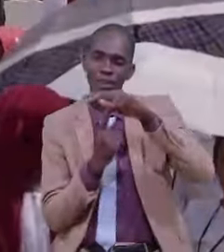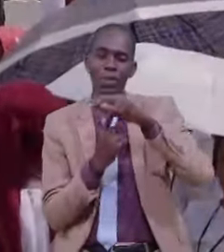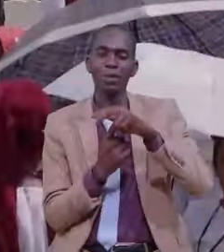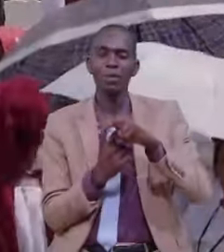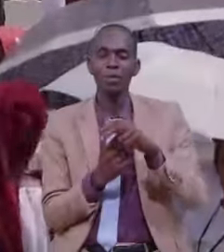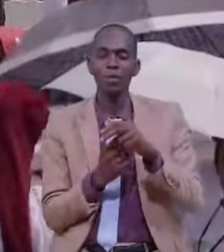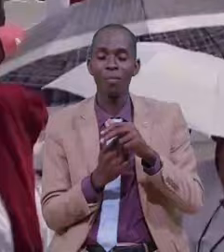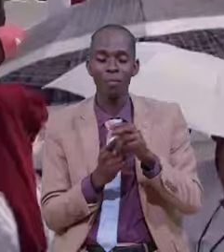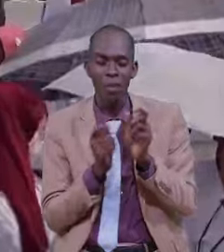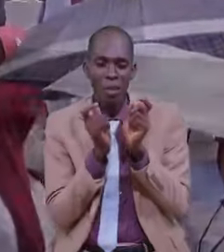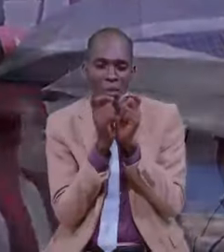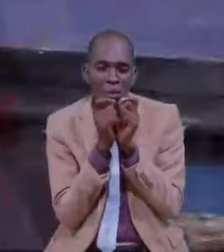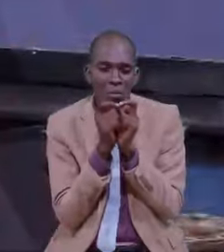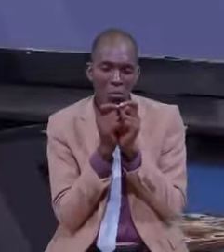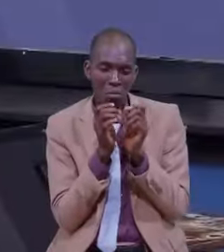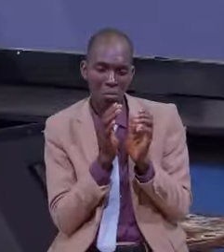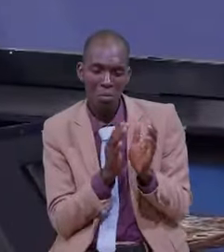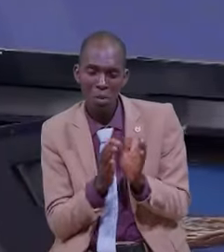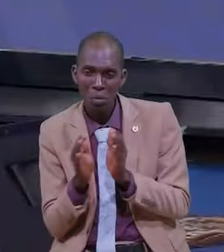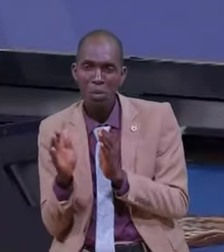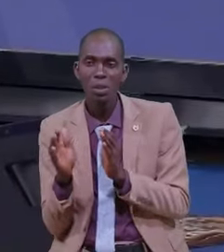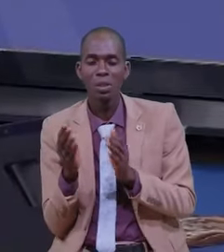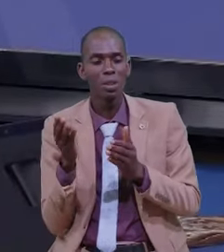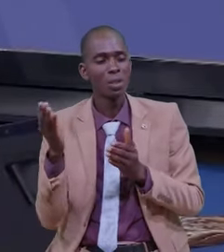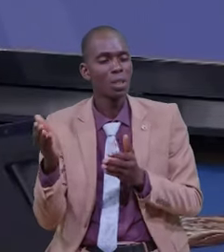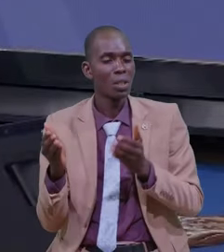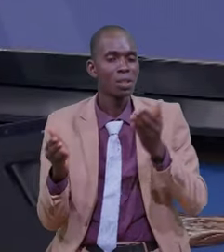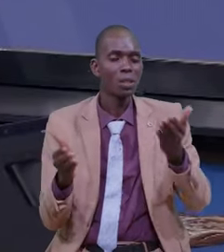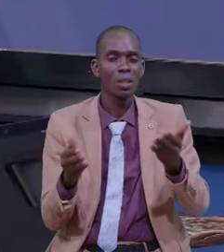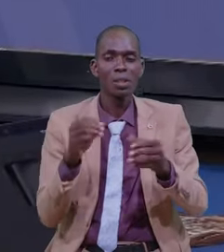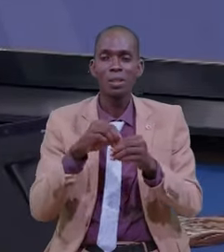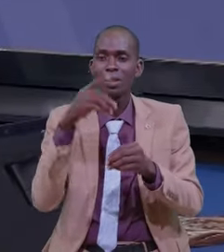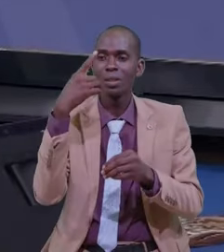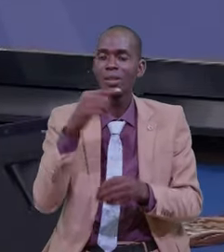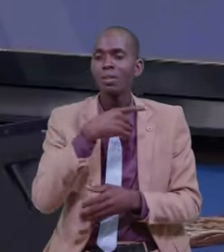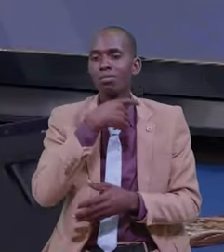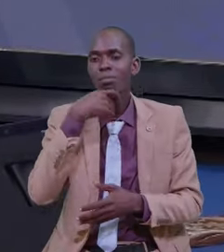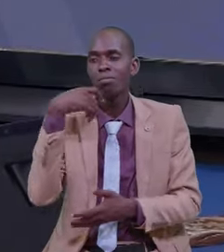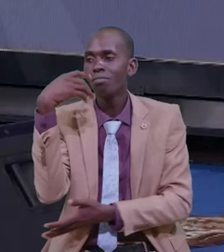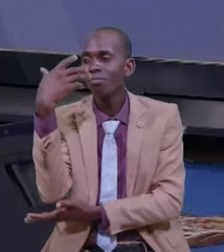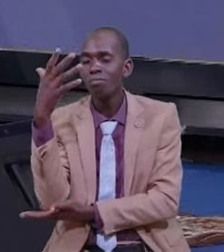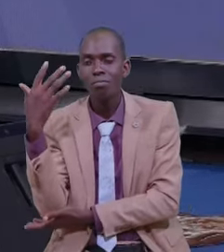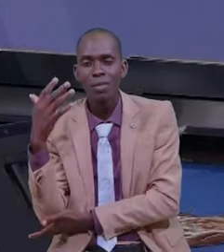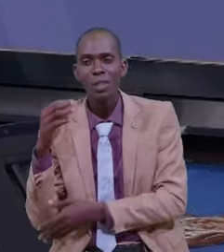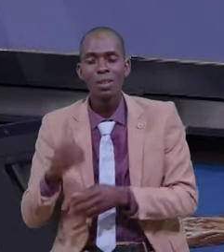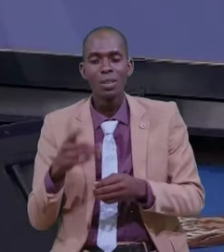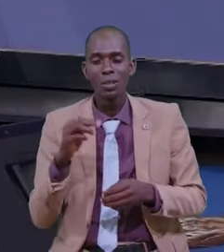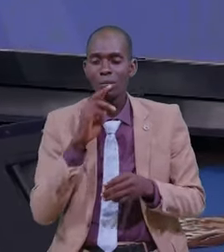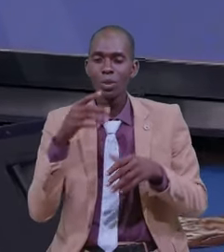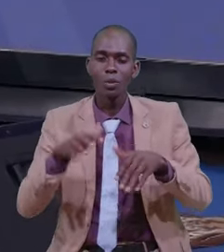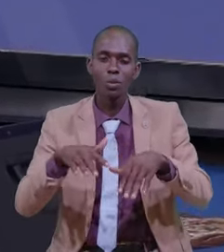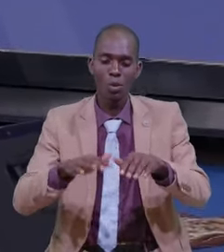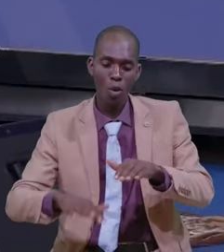Conspiracies there, conspiracies there, in the forest, in the bush, in the sea, under the sea, in